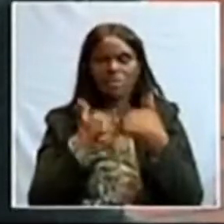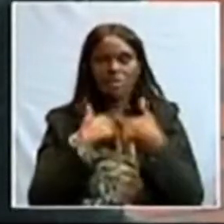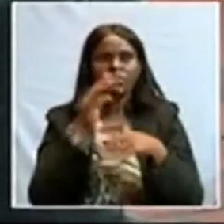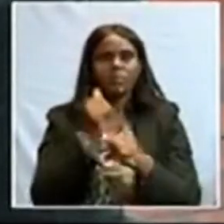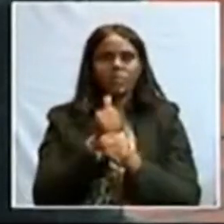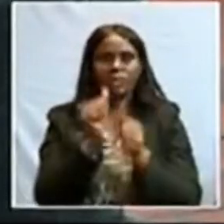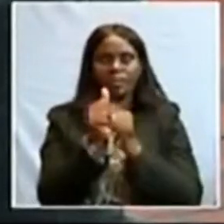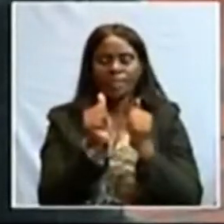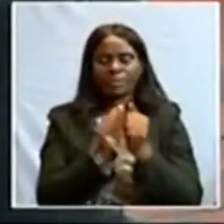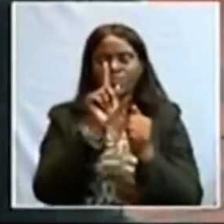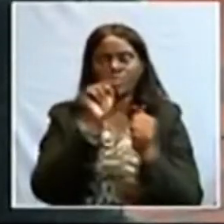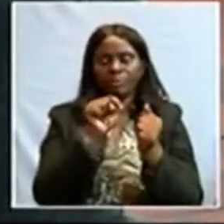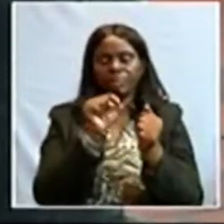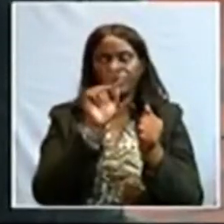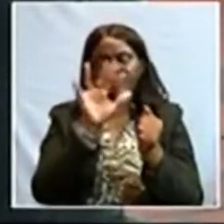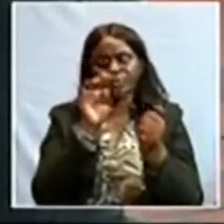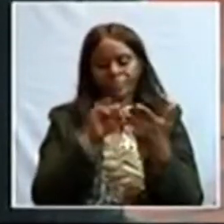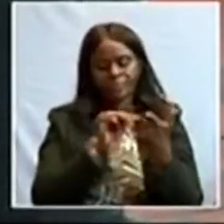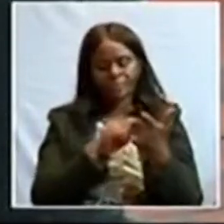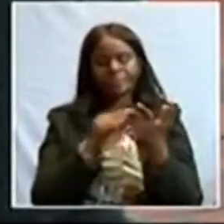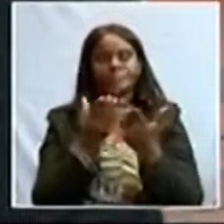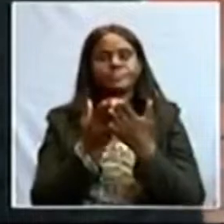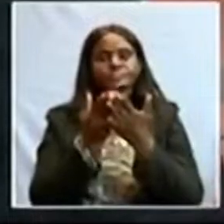about 1.5 million. I submit.